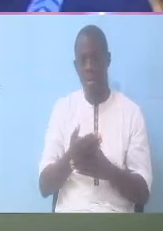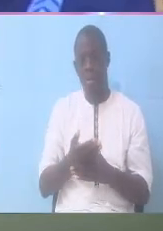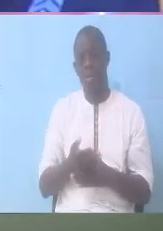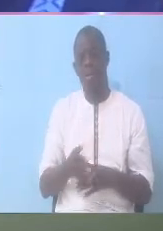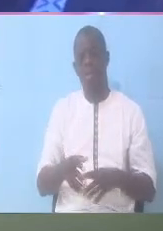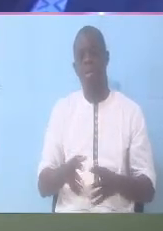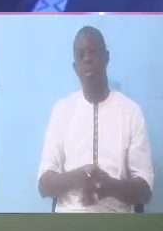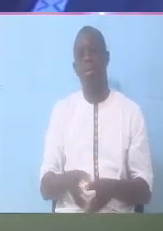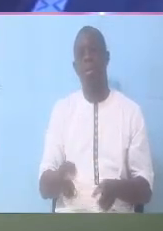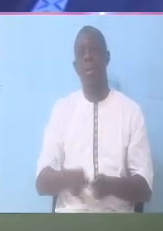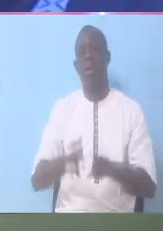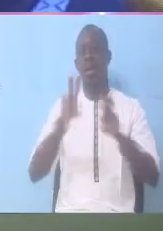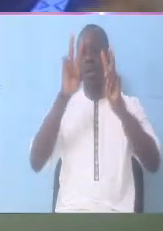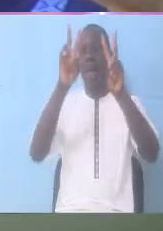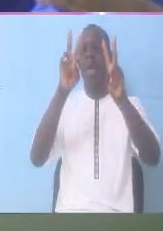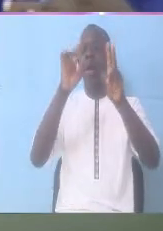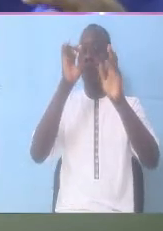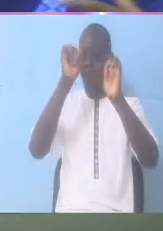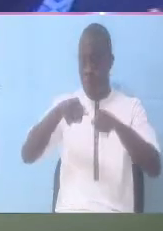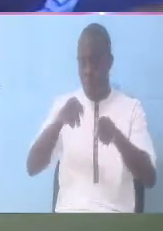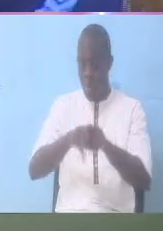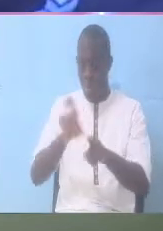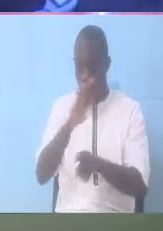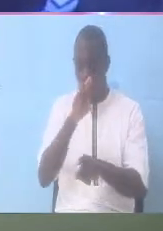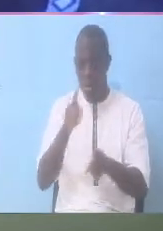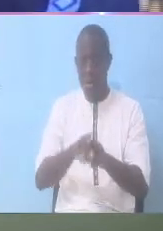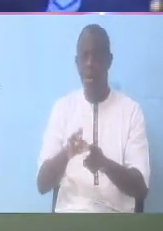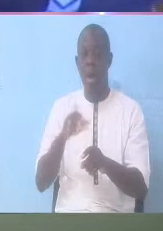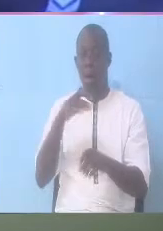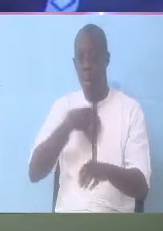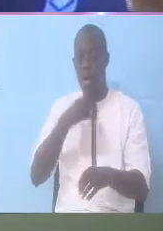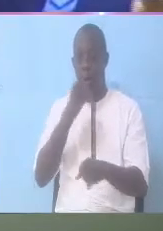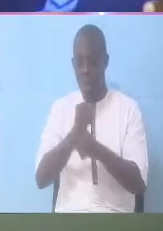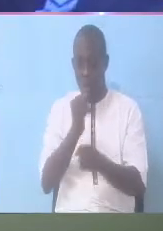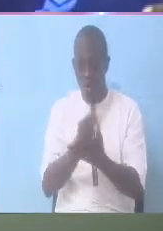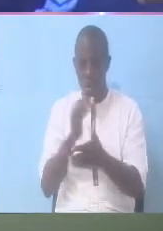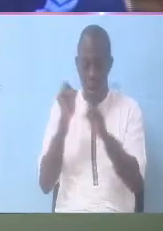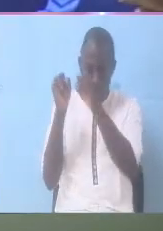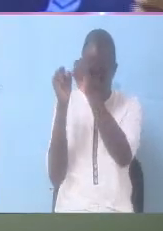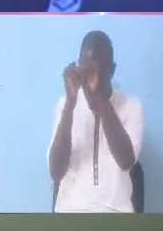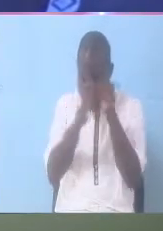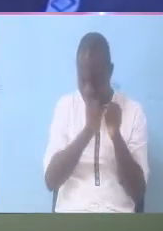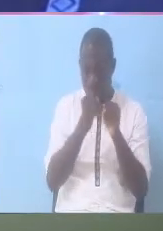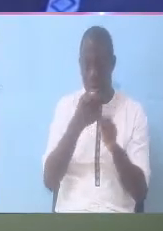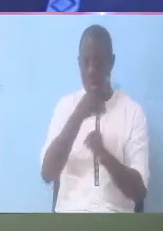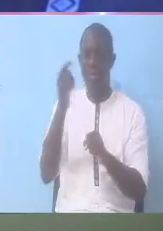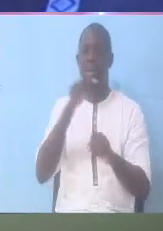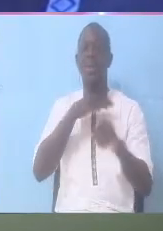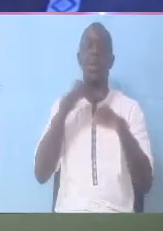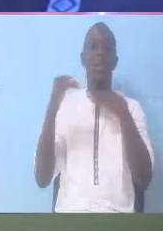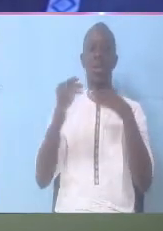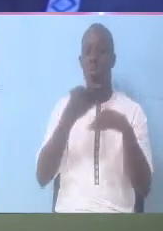that Jammeh would go to the extent of covering up this execution